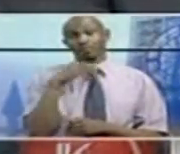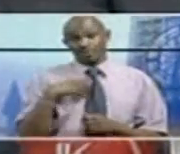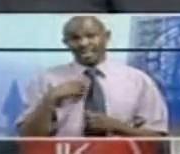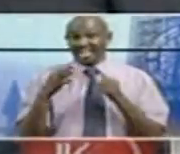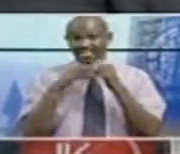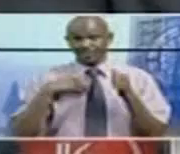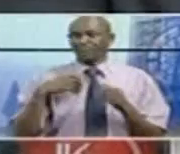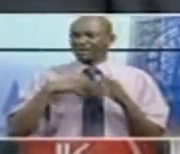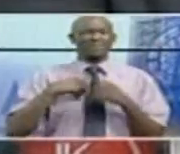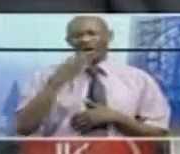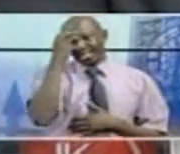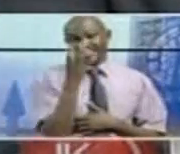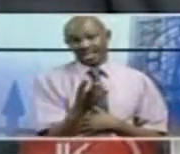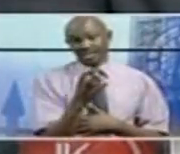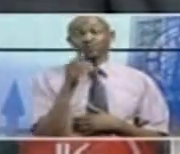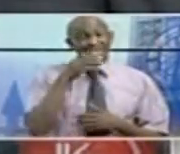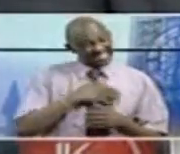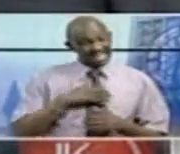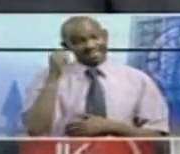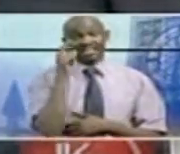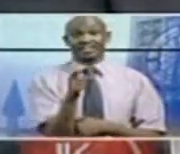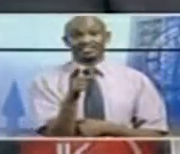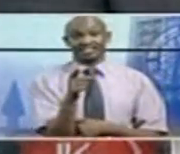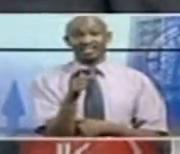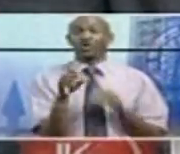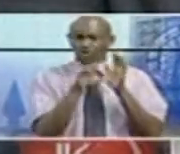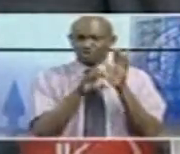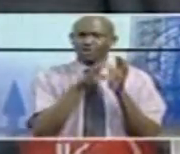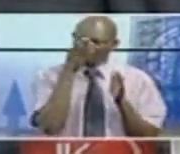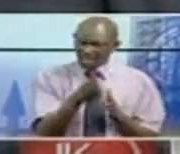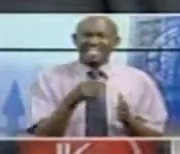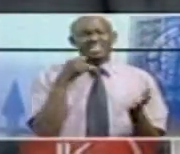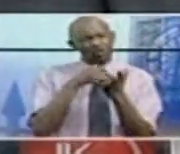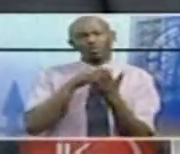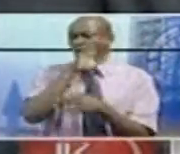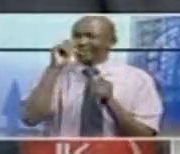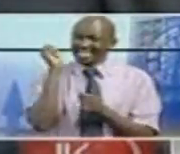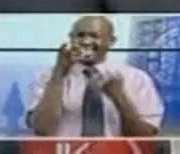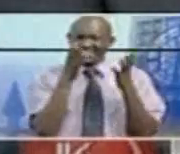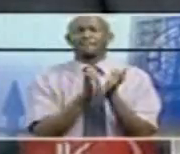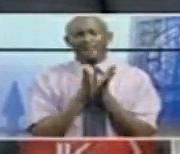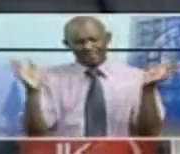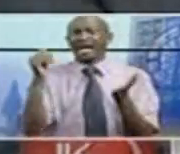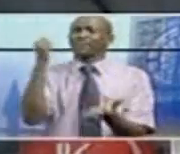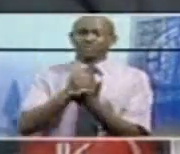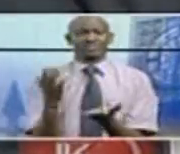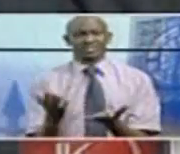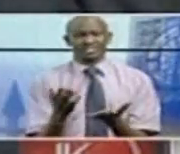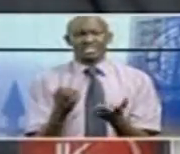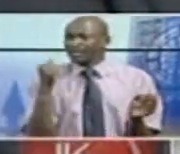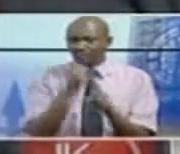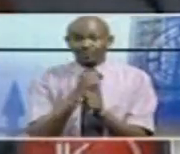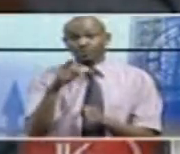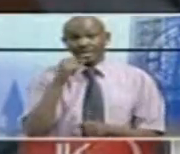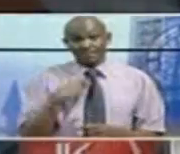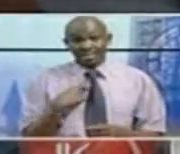it annoys Kenyans. Please understand this. It is in the constitution. Include all Kenyans in public appointments. You cannot tell